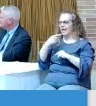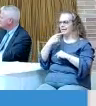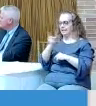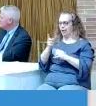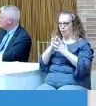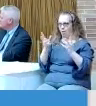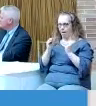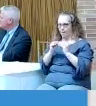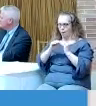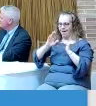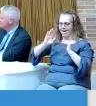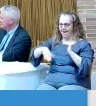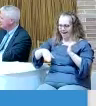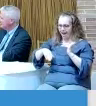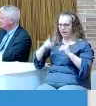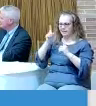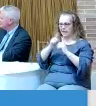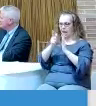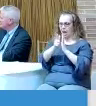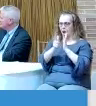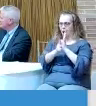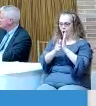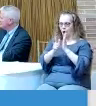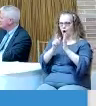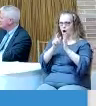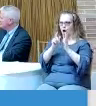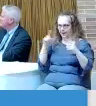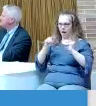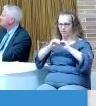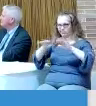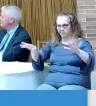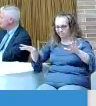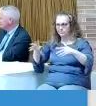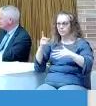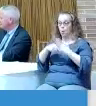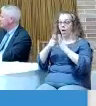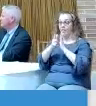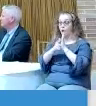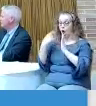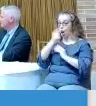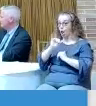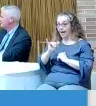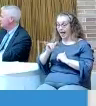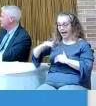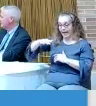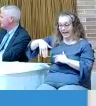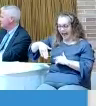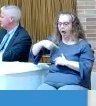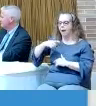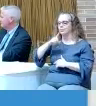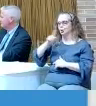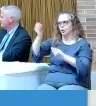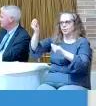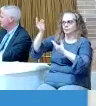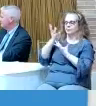what the um New York State Clean Slate law will look like I'm sure we'll be getting information about that coming soon